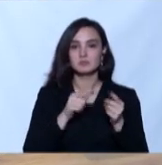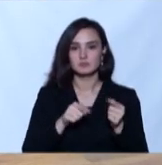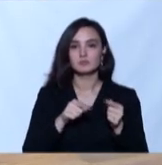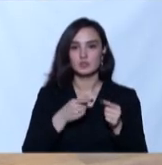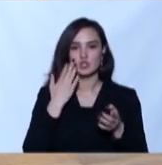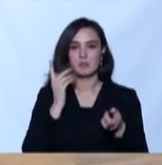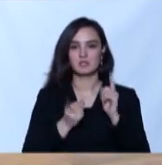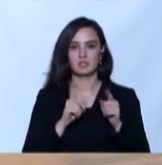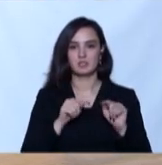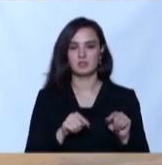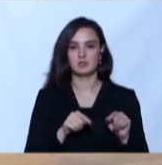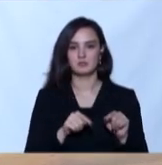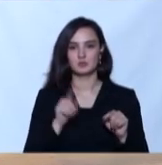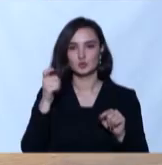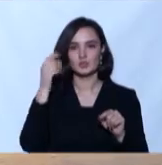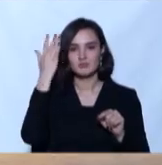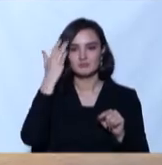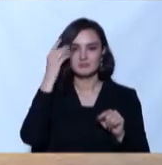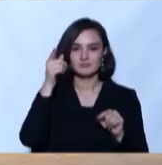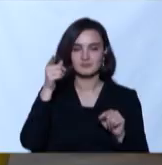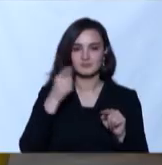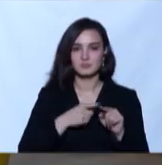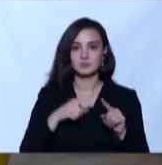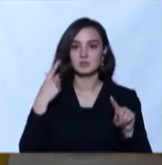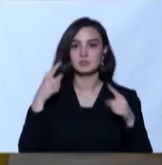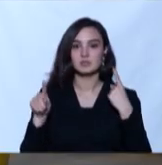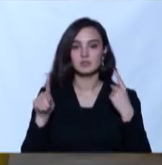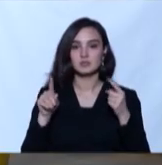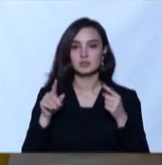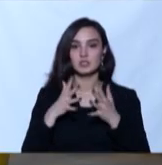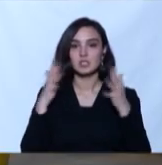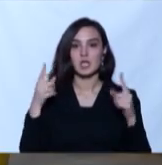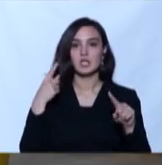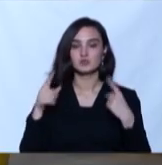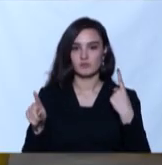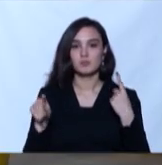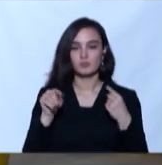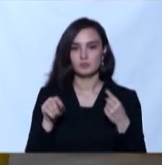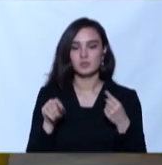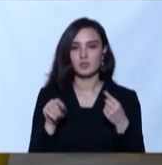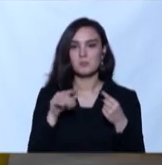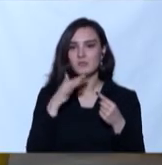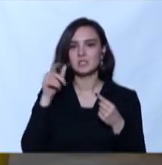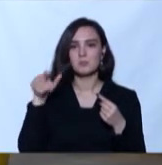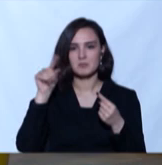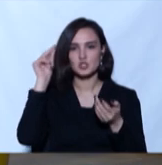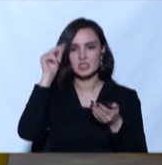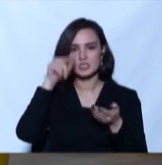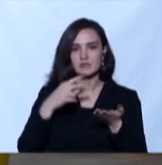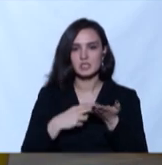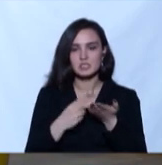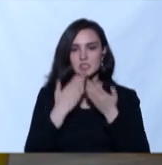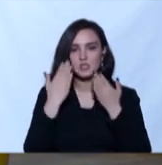real. Yeah, this makes a huge difference. A lot of people have done a lot of study about this book, and some people say